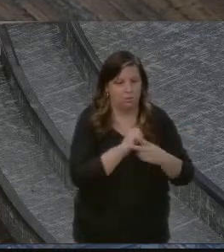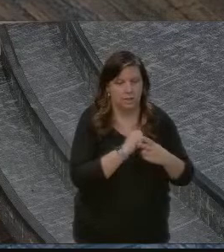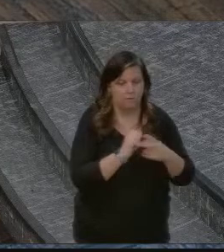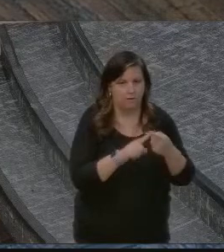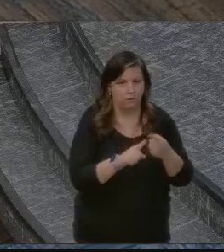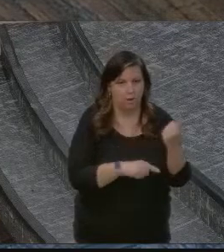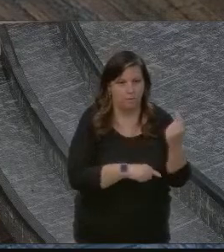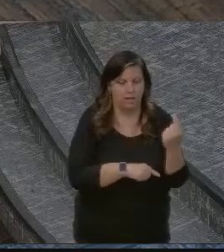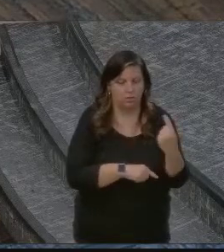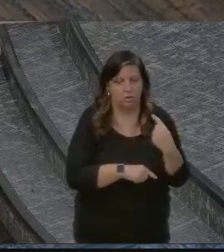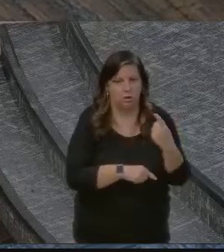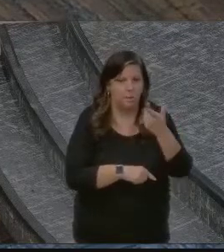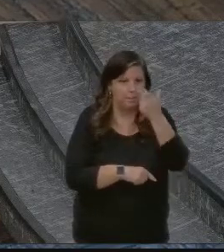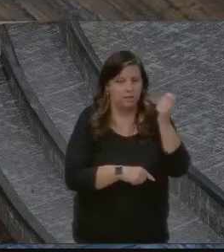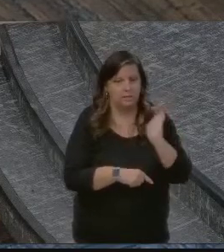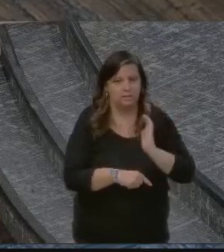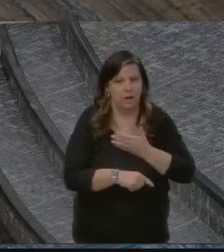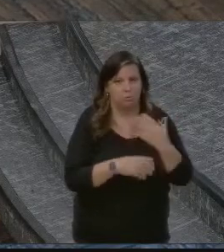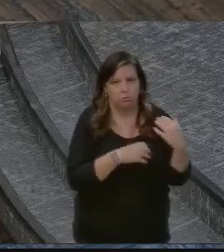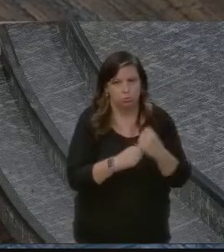anticipated expenditures.